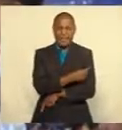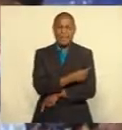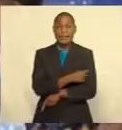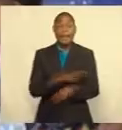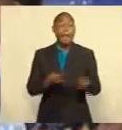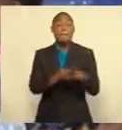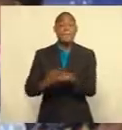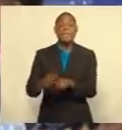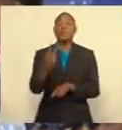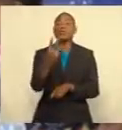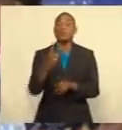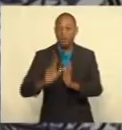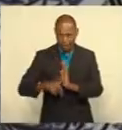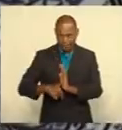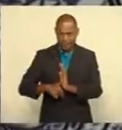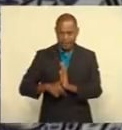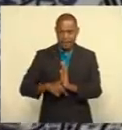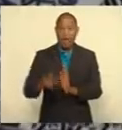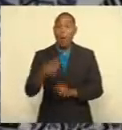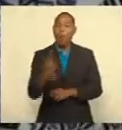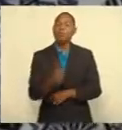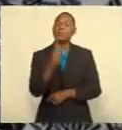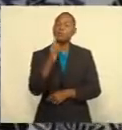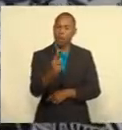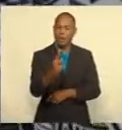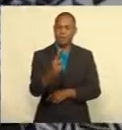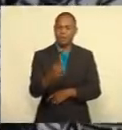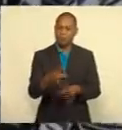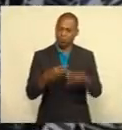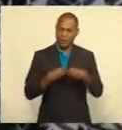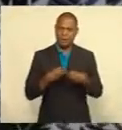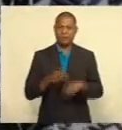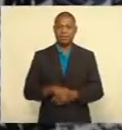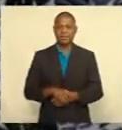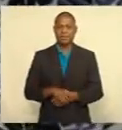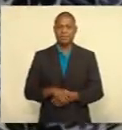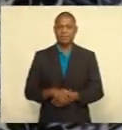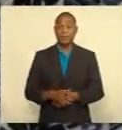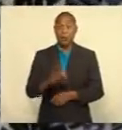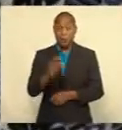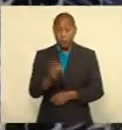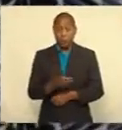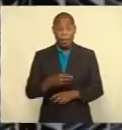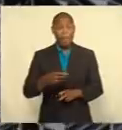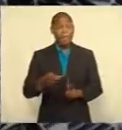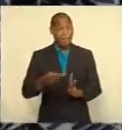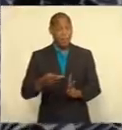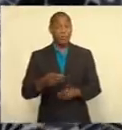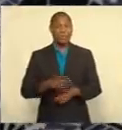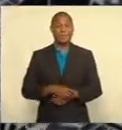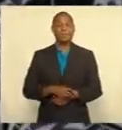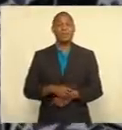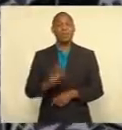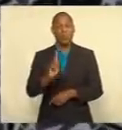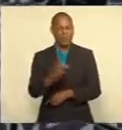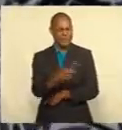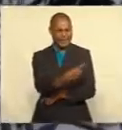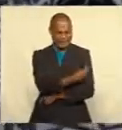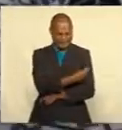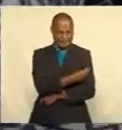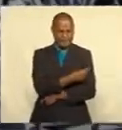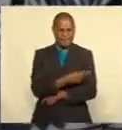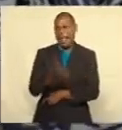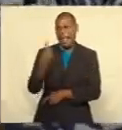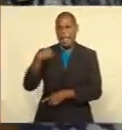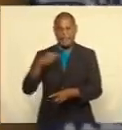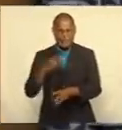They have received 1 injection. The 2 are part of the group of frontline workers who got vaccinated last month. Head of COVID-19 Vaccination